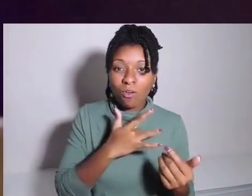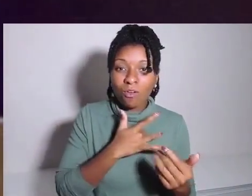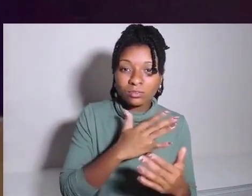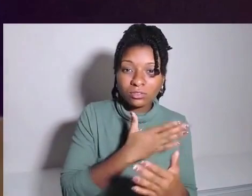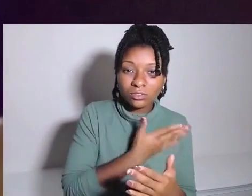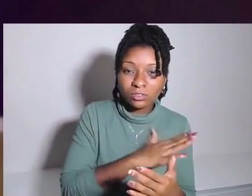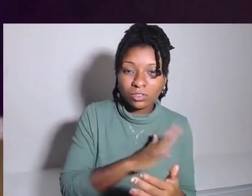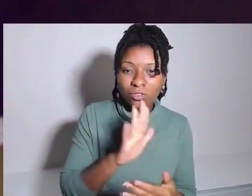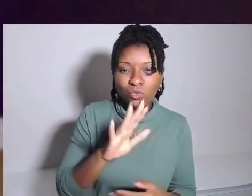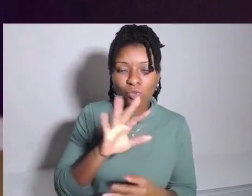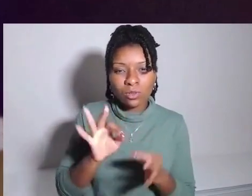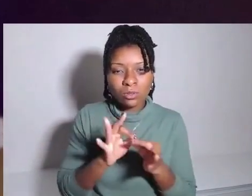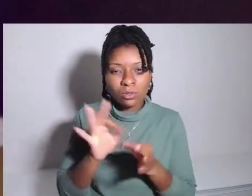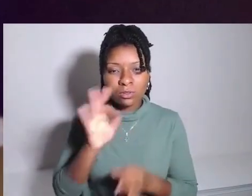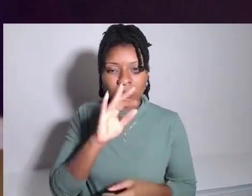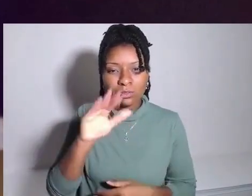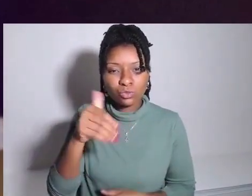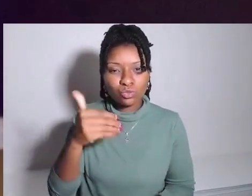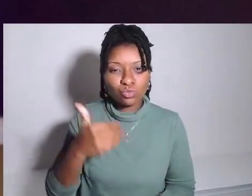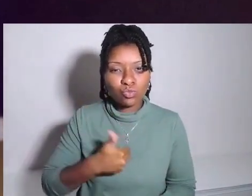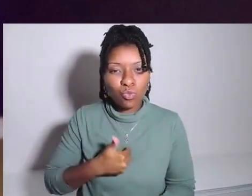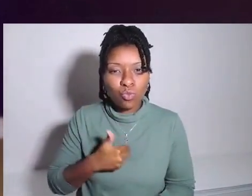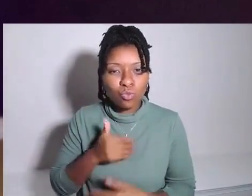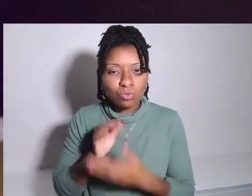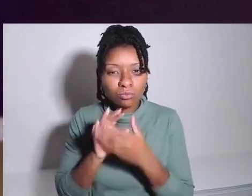soul tone?